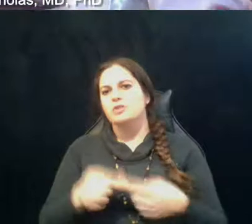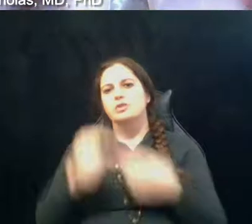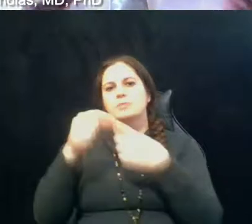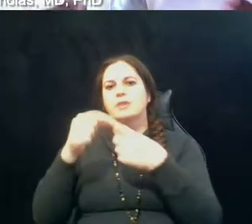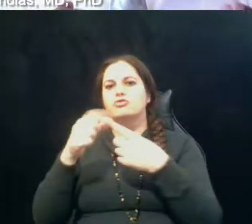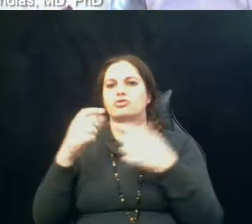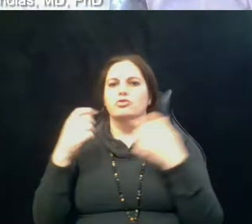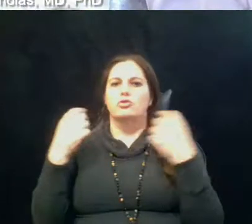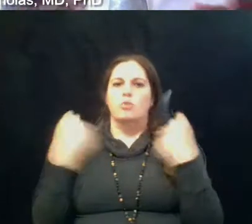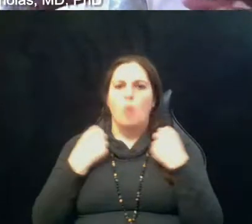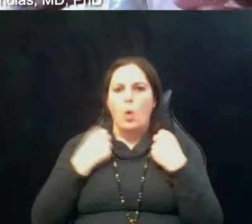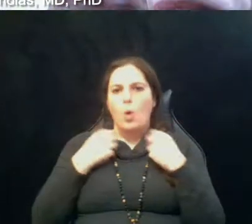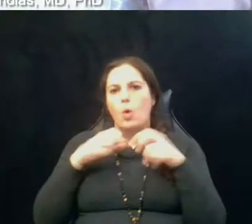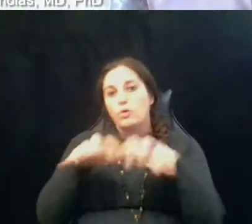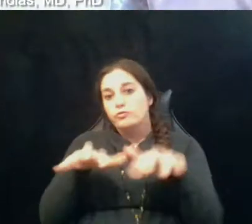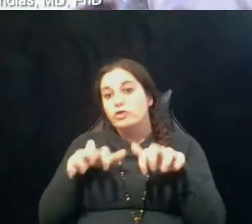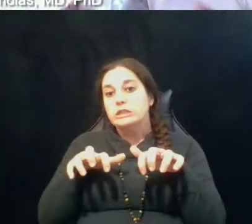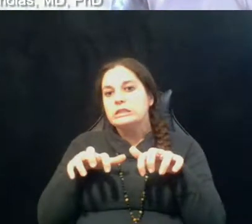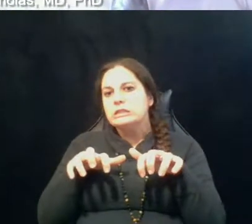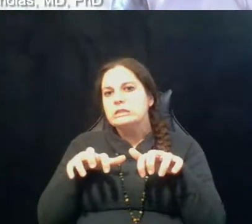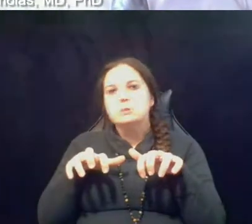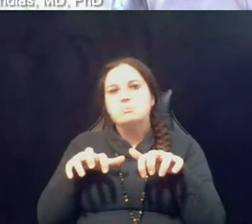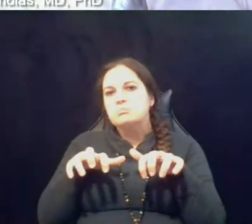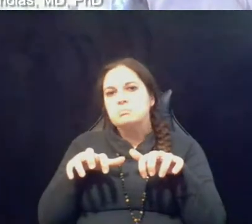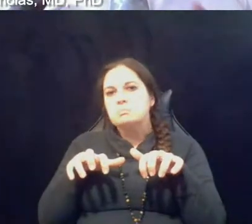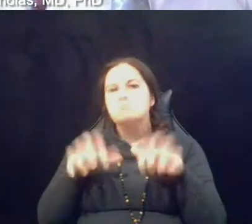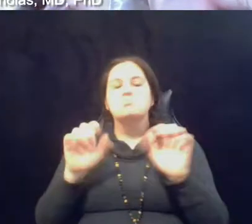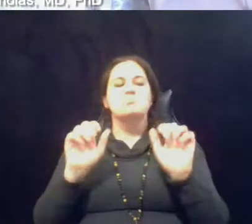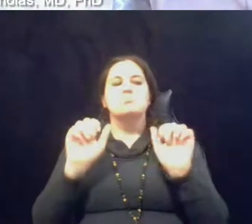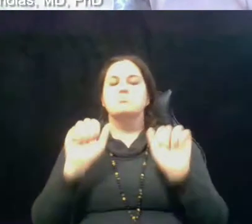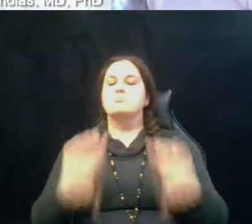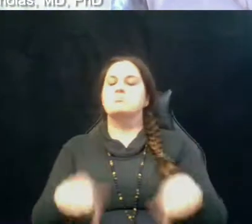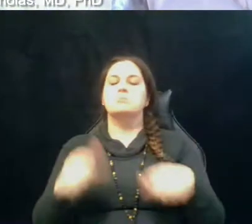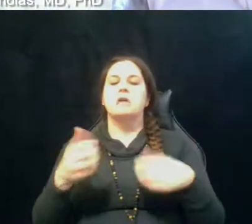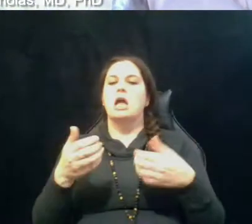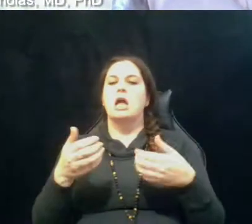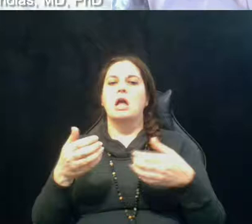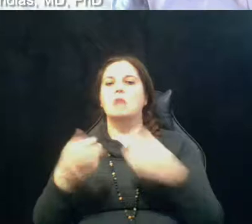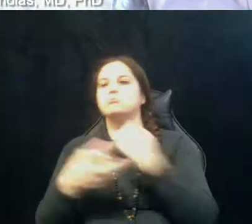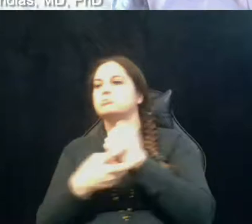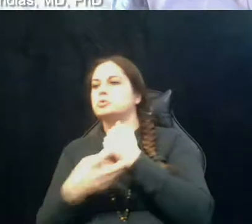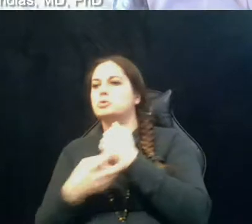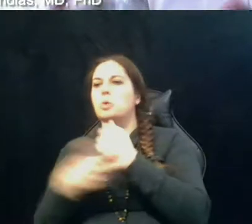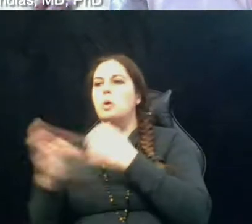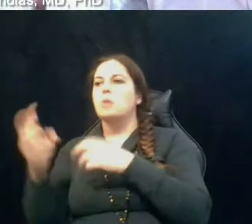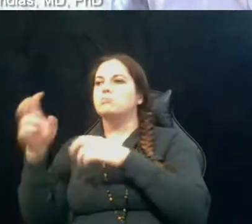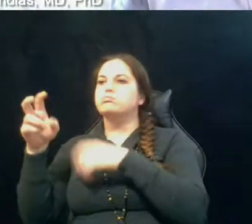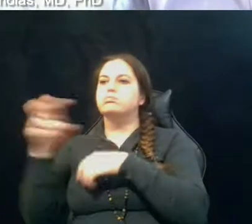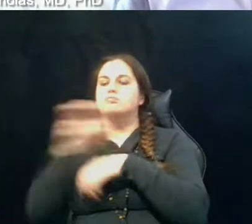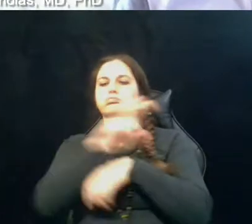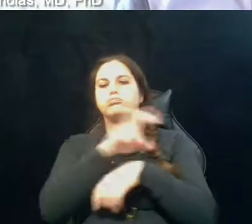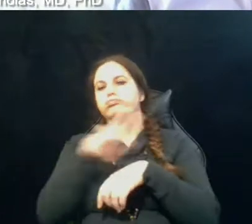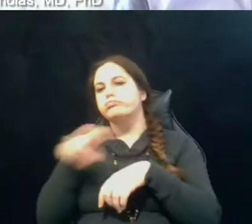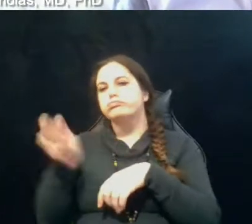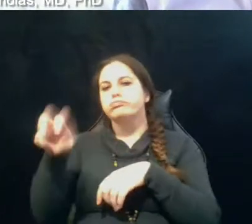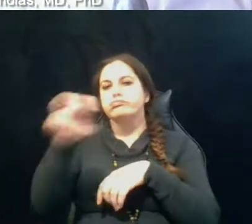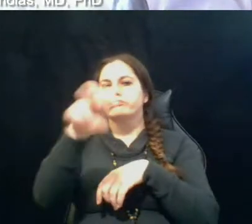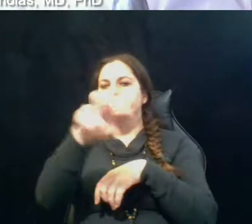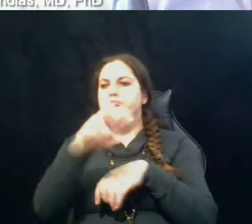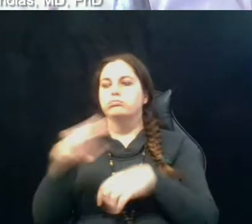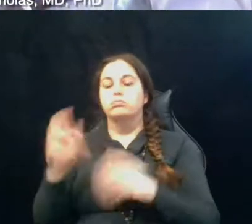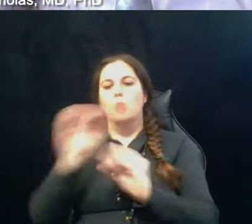special freezing. It actually can be stored in a refrigerator, so you can transport that vaccine places without any special